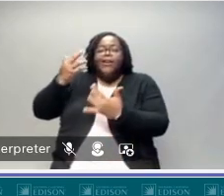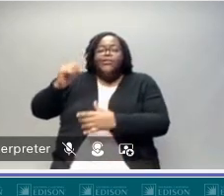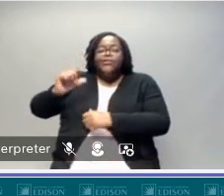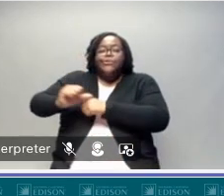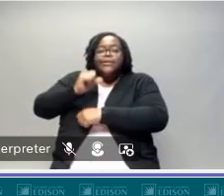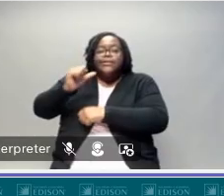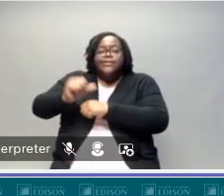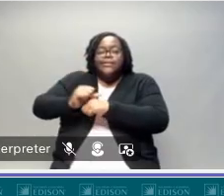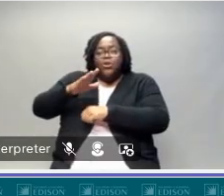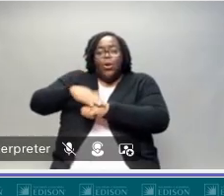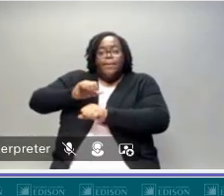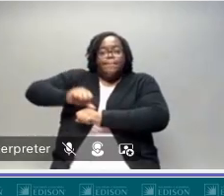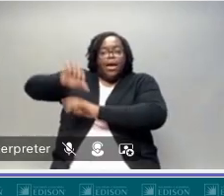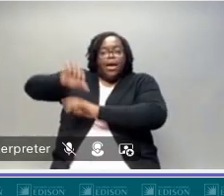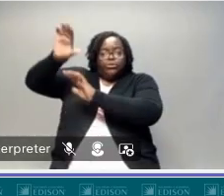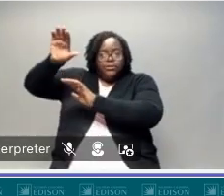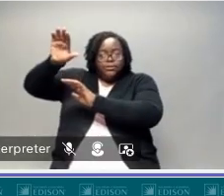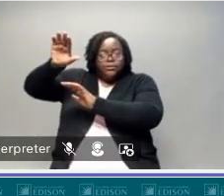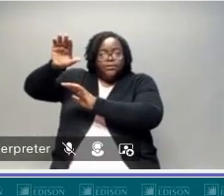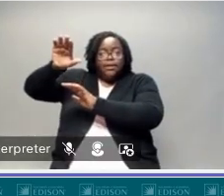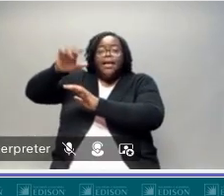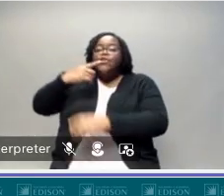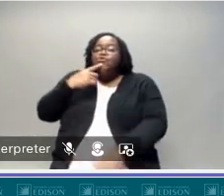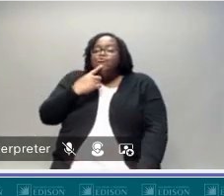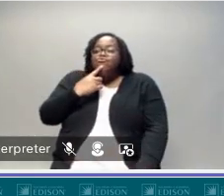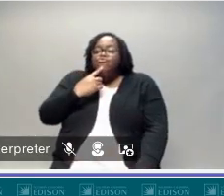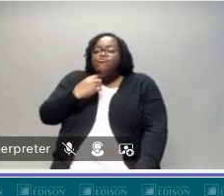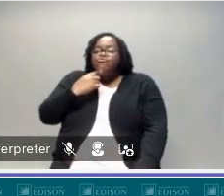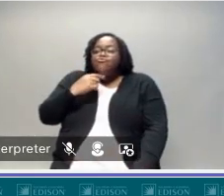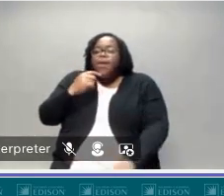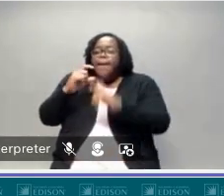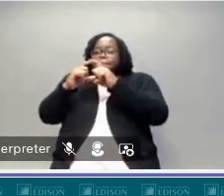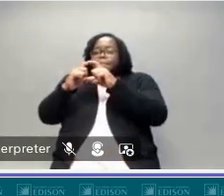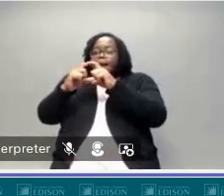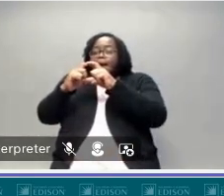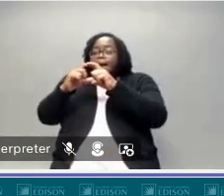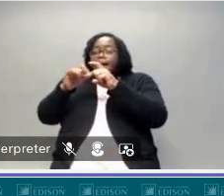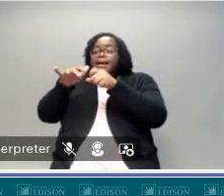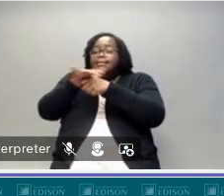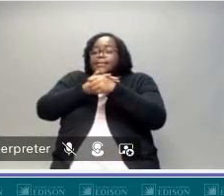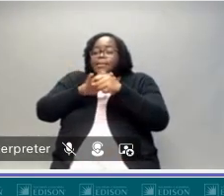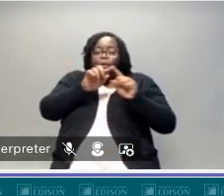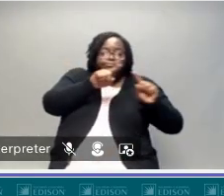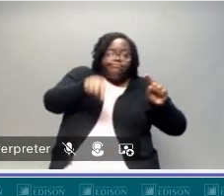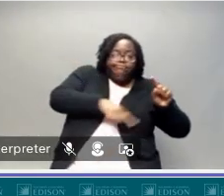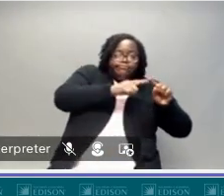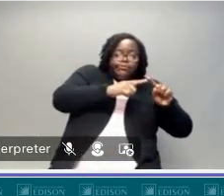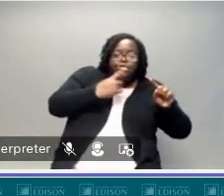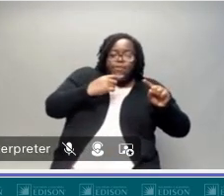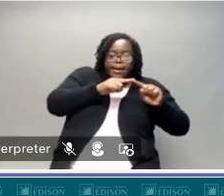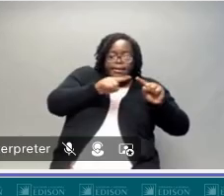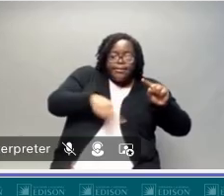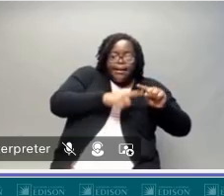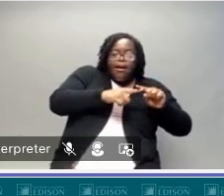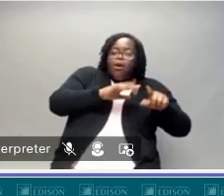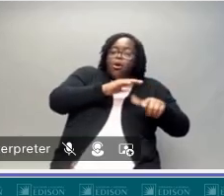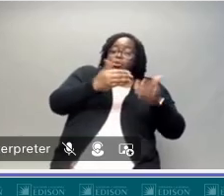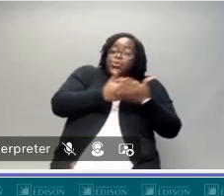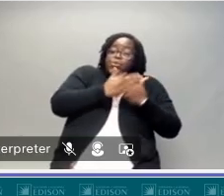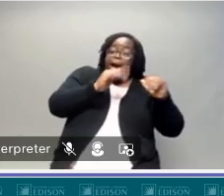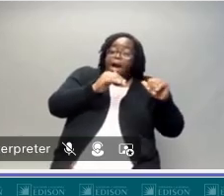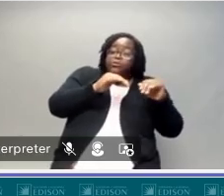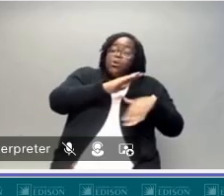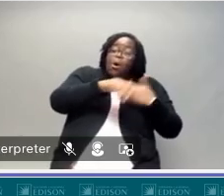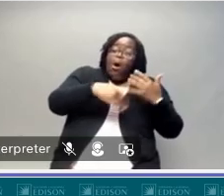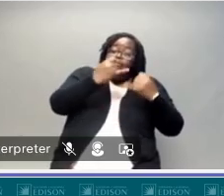it from this picture. And then in that red circle, there's an undergrounded neighborhood. So new homes, completely undergrounded, but their circuitry runs